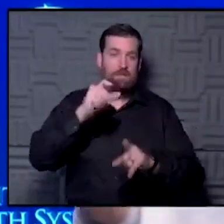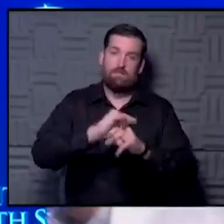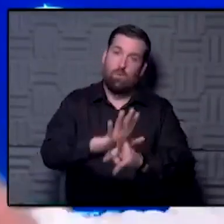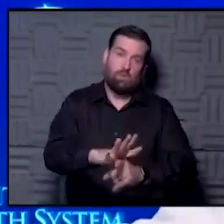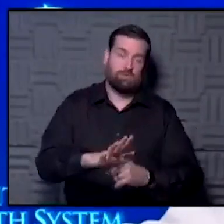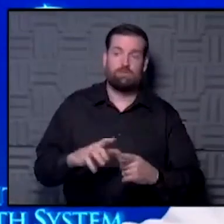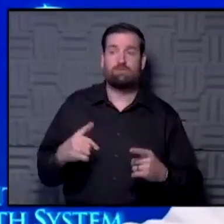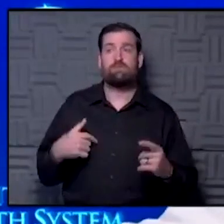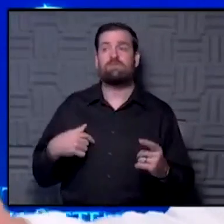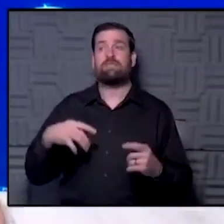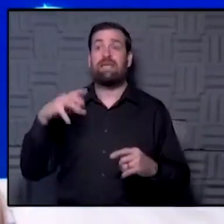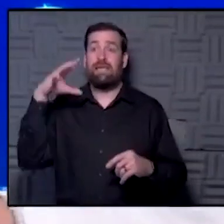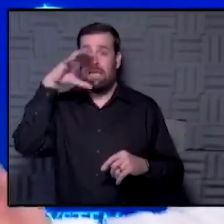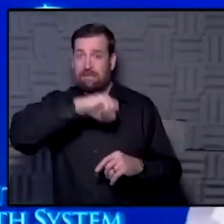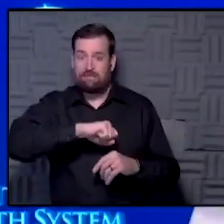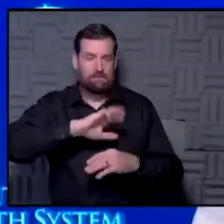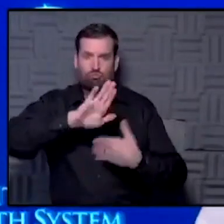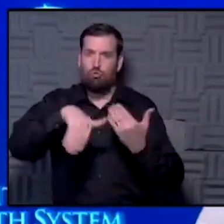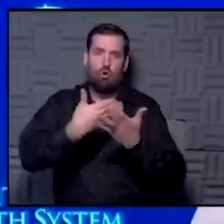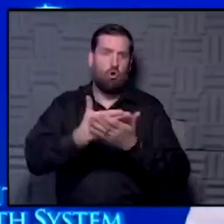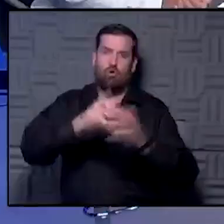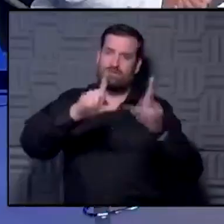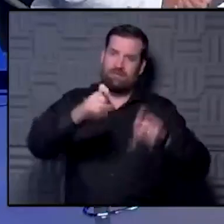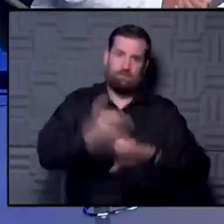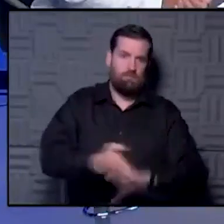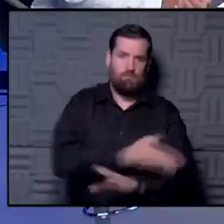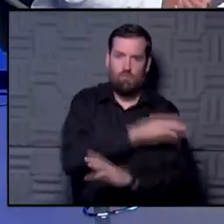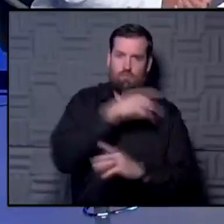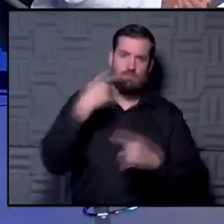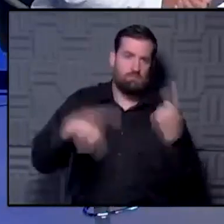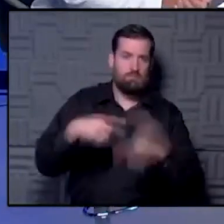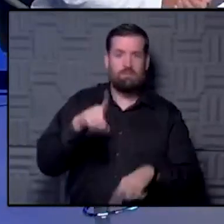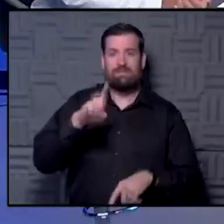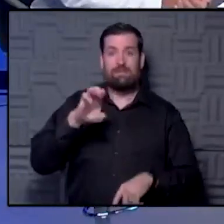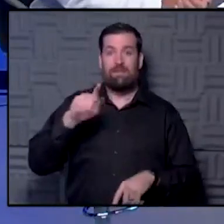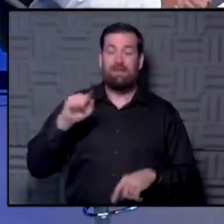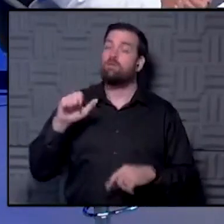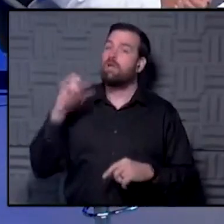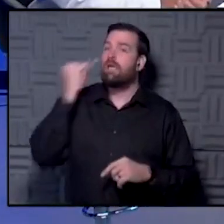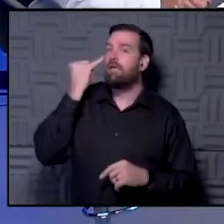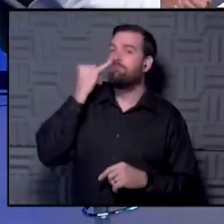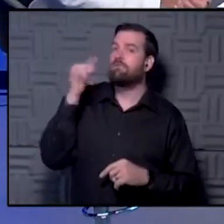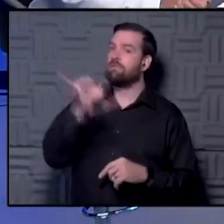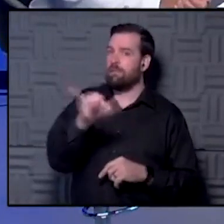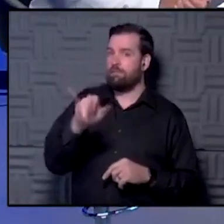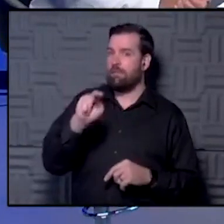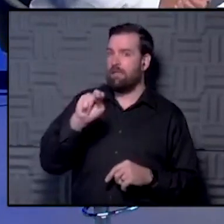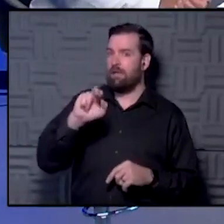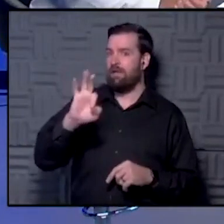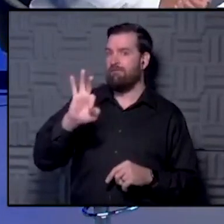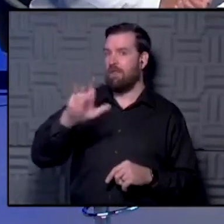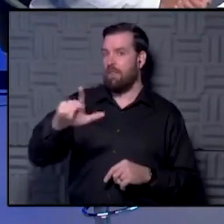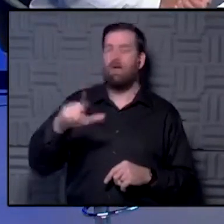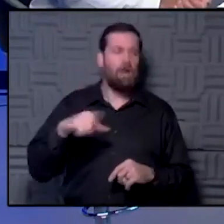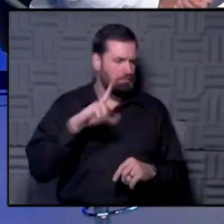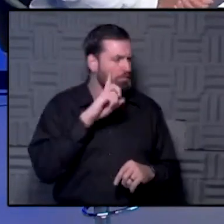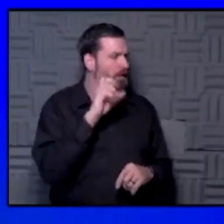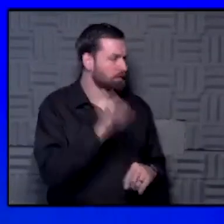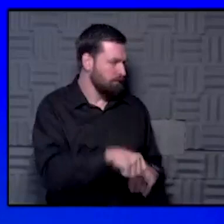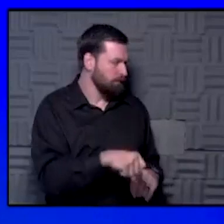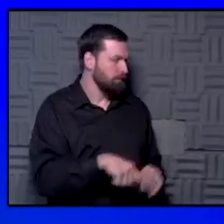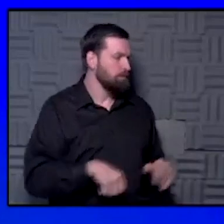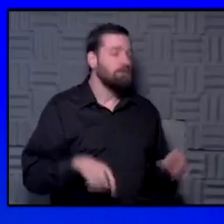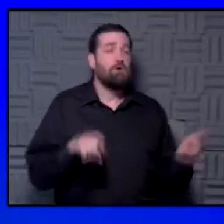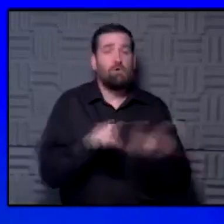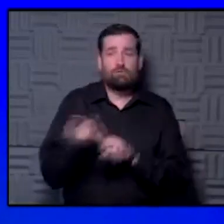I'm going to guess everybody got tested right before the debate. So Yeah. at least if they play it like the NFL does. Yeah, and I thought I heard that they probably were. The other thing that